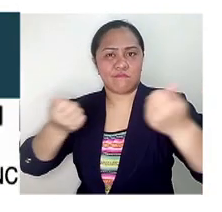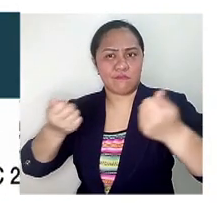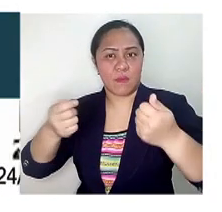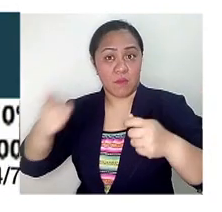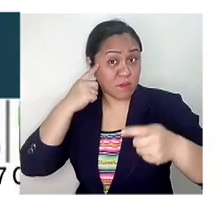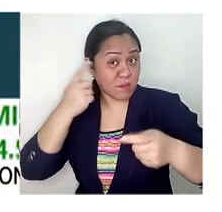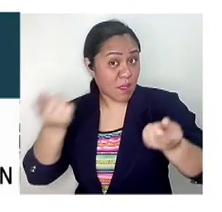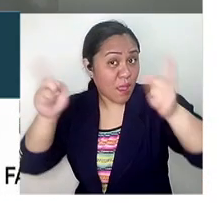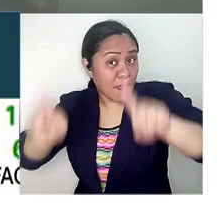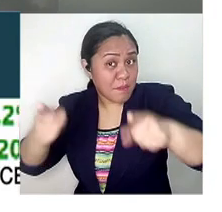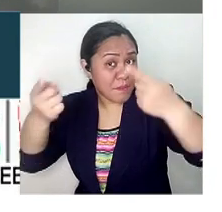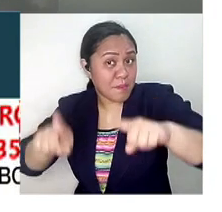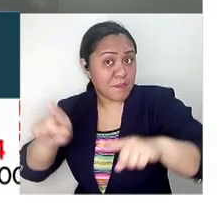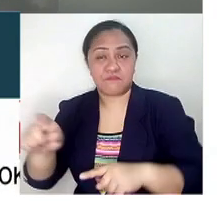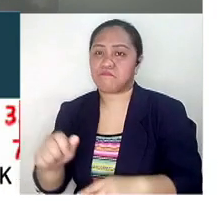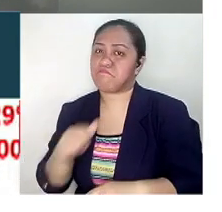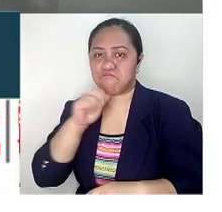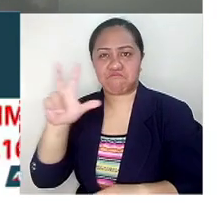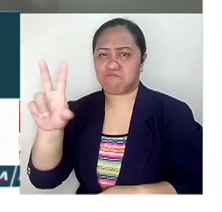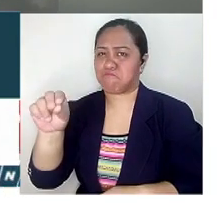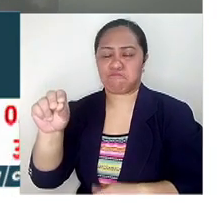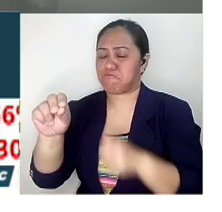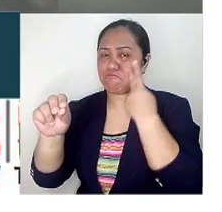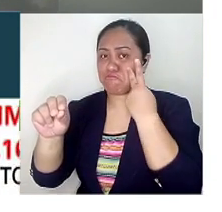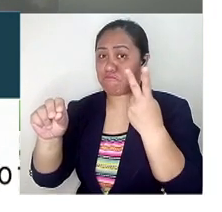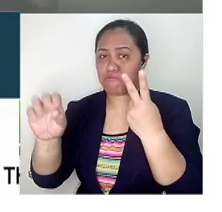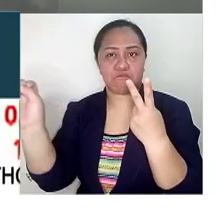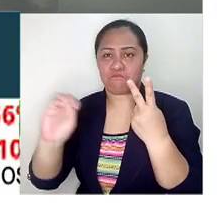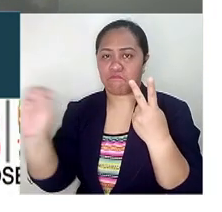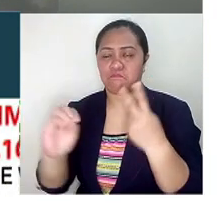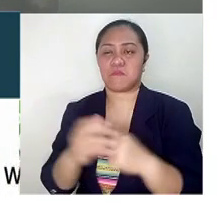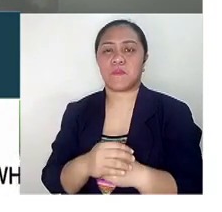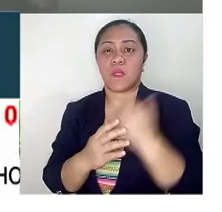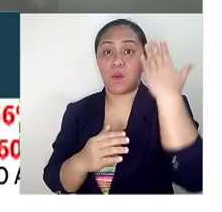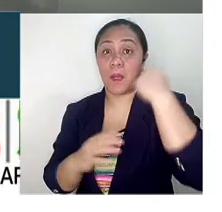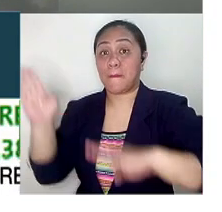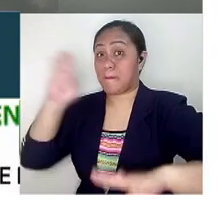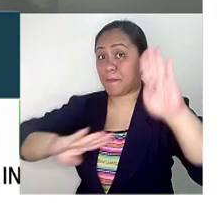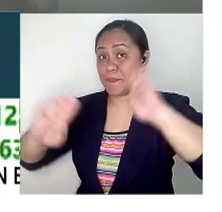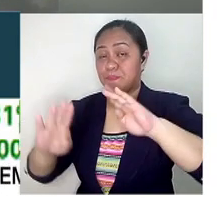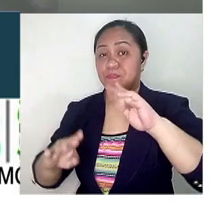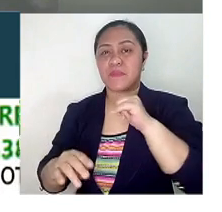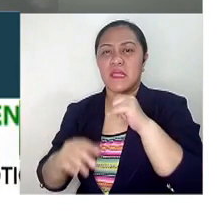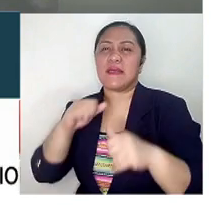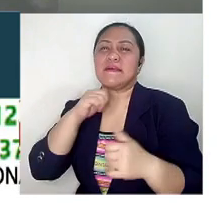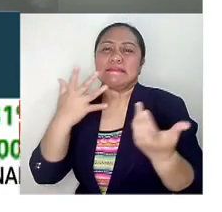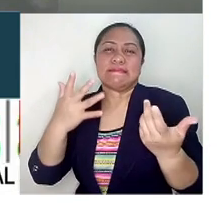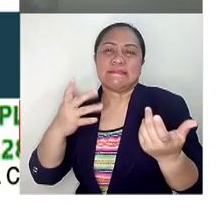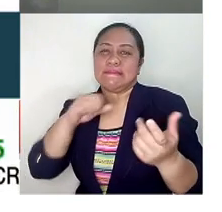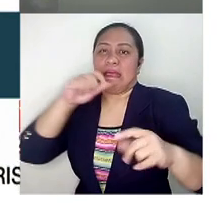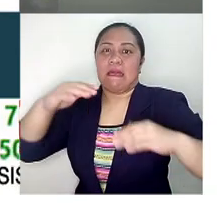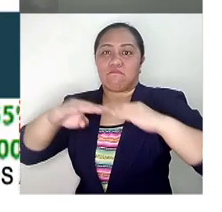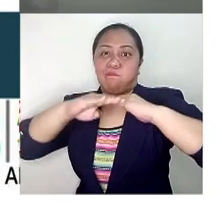right now I don't see that happening a lot. In fact, the problem I see is that there's a lot of inconsistency, in a way, because